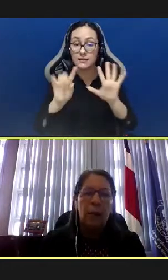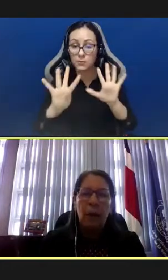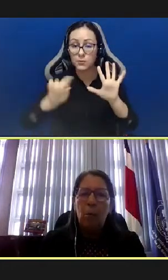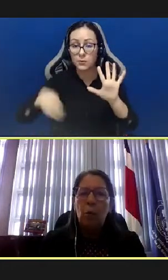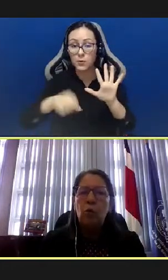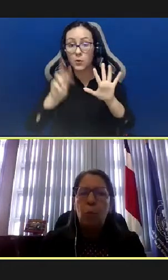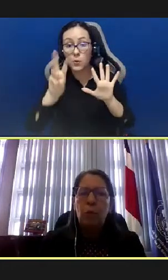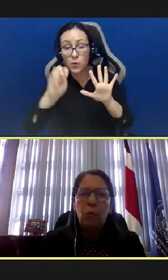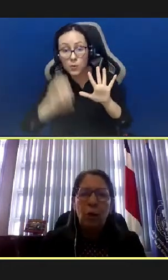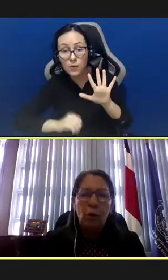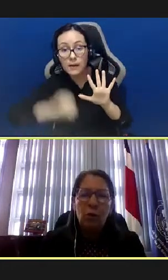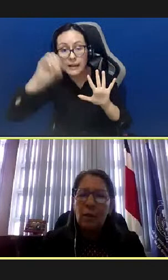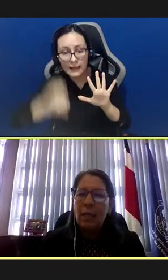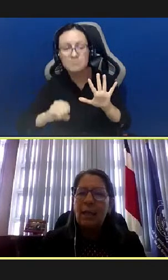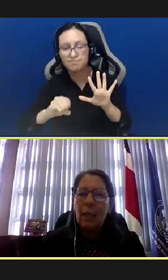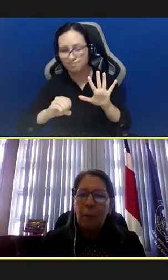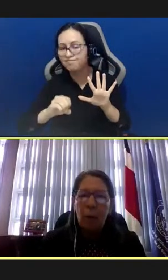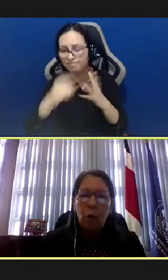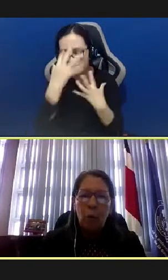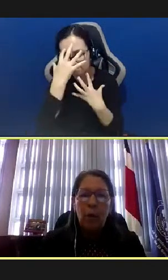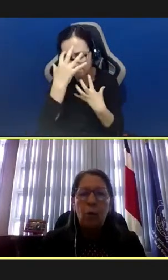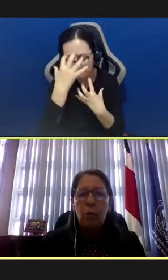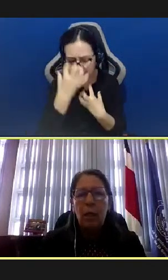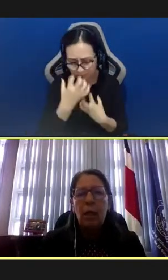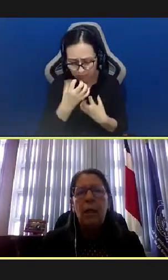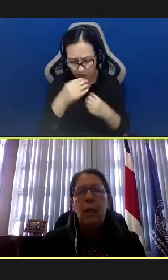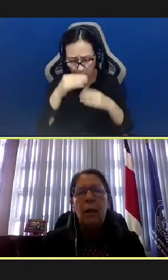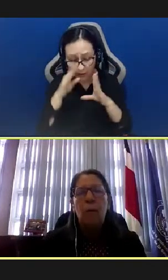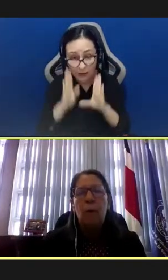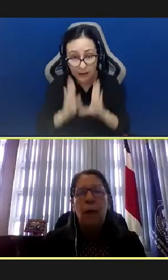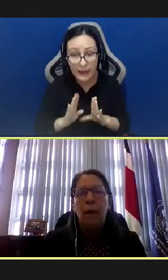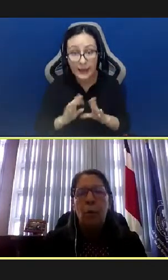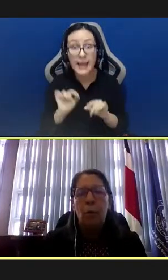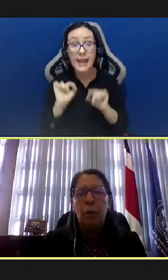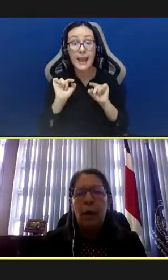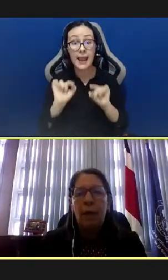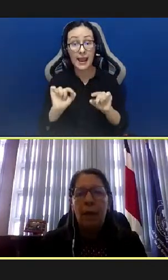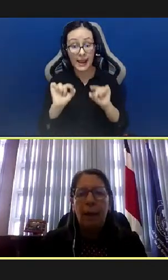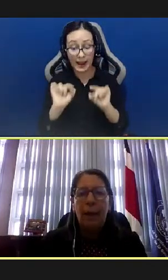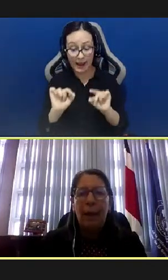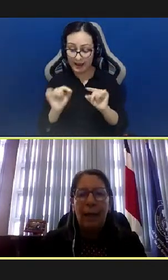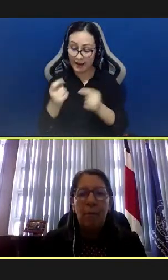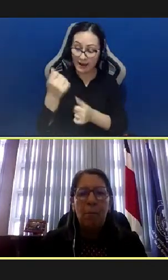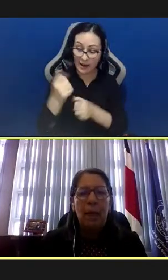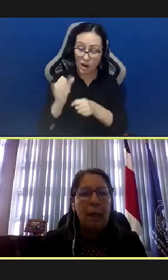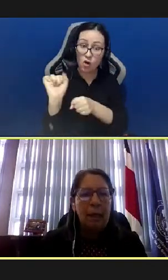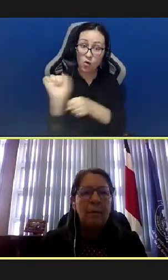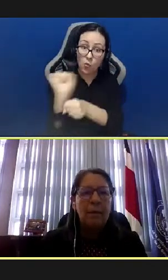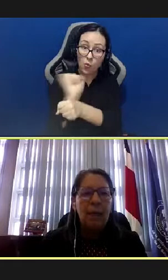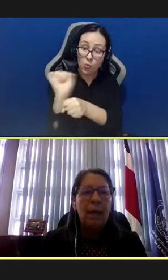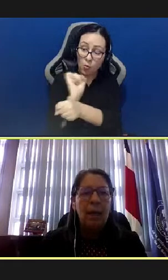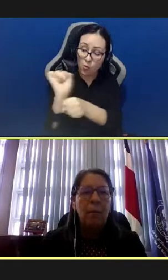And 64% of them that had only part-time jobs showed the same characteristics.